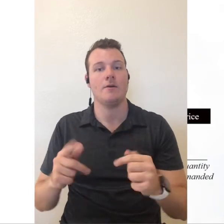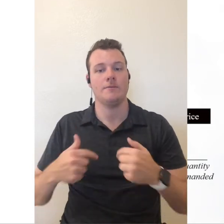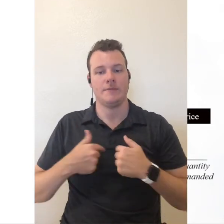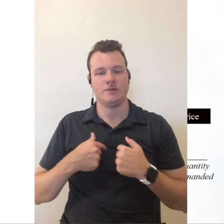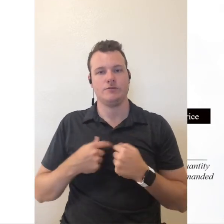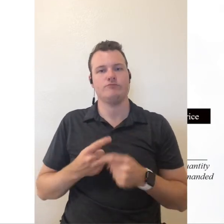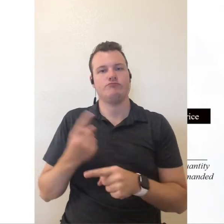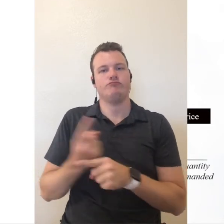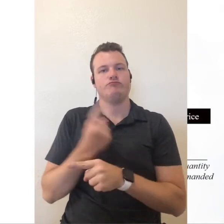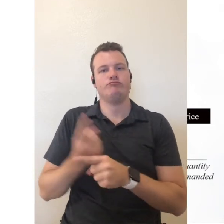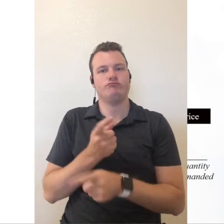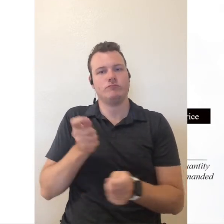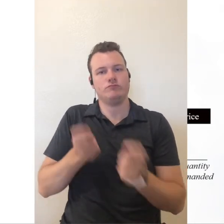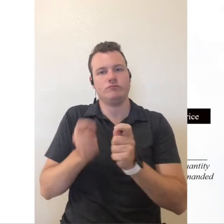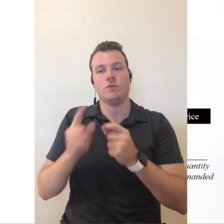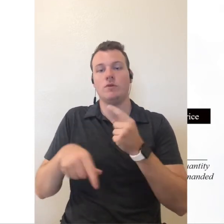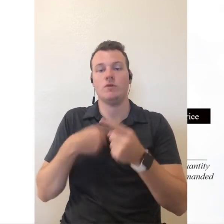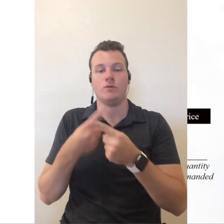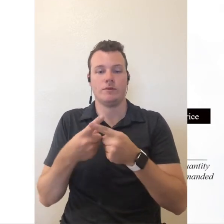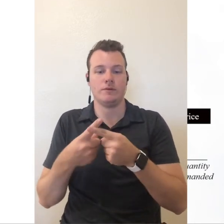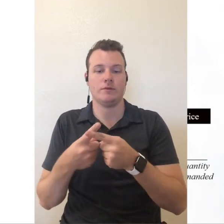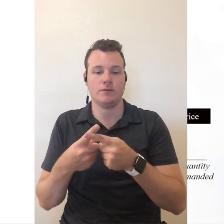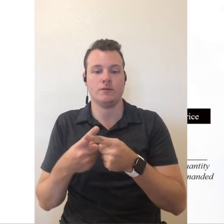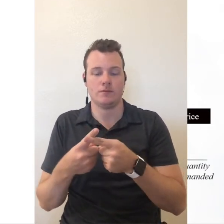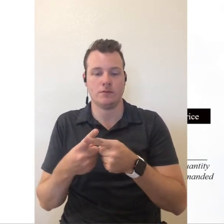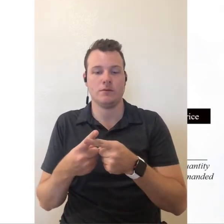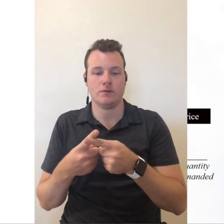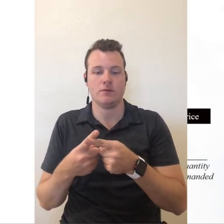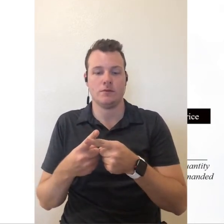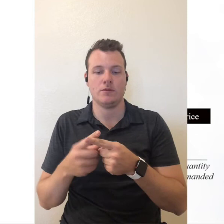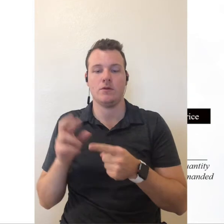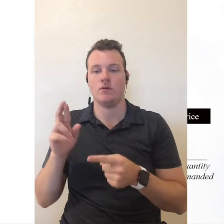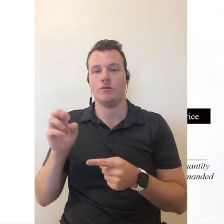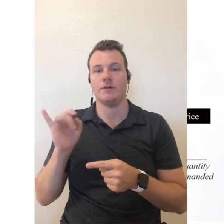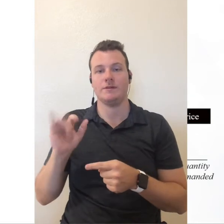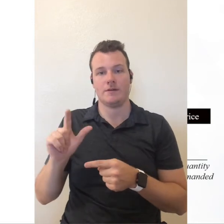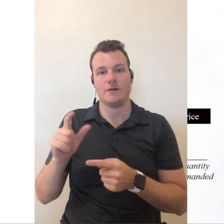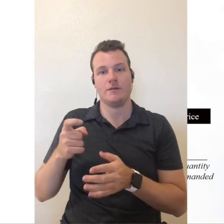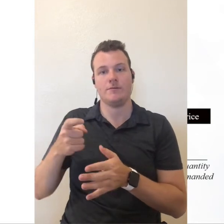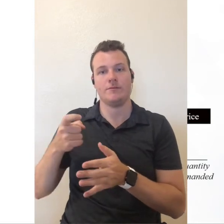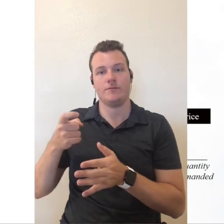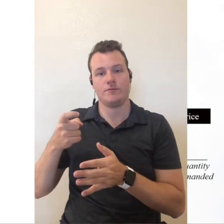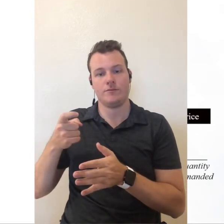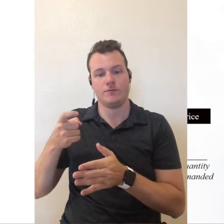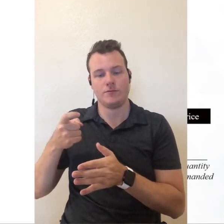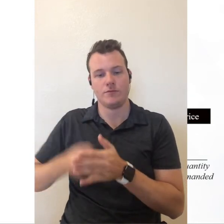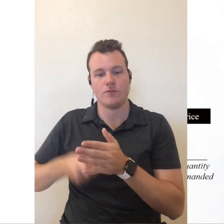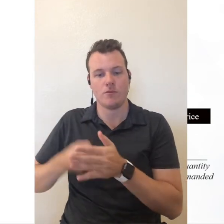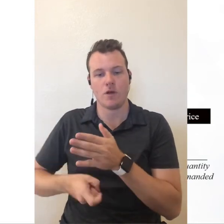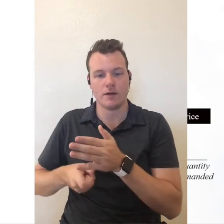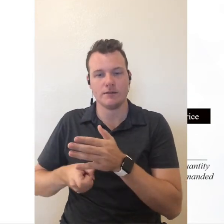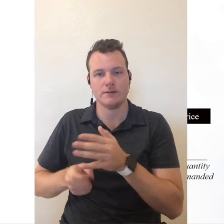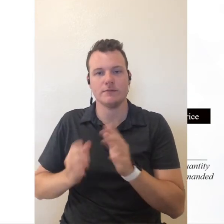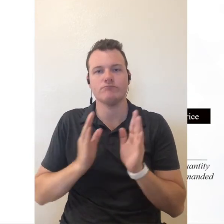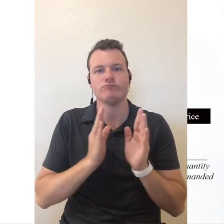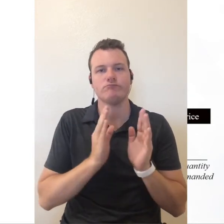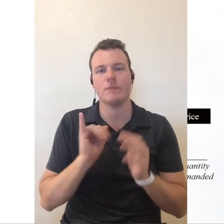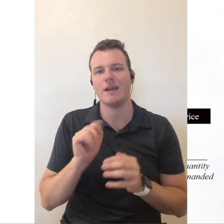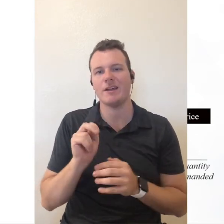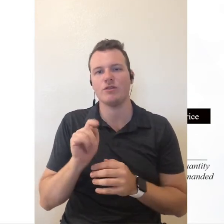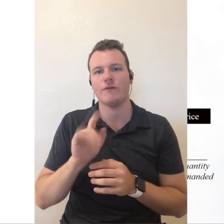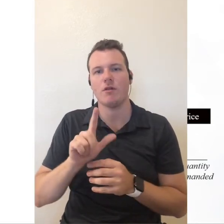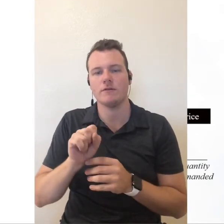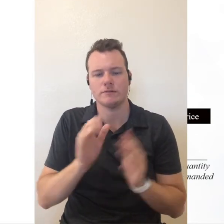me to make the right adjustments when I have smaller intervals of retail